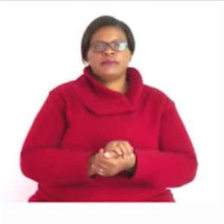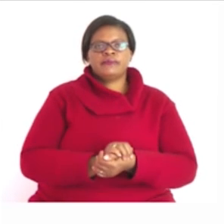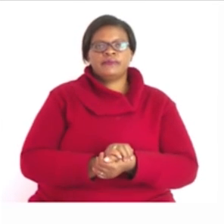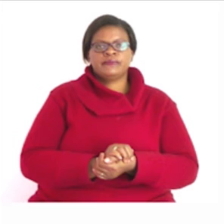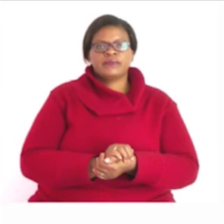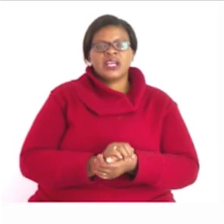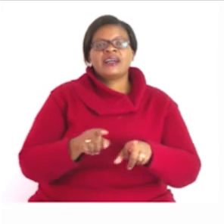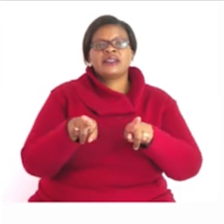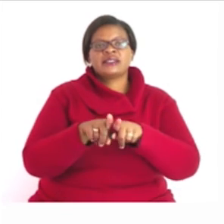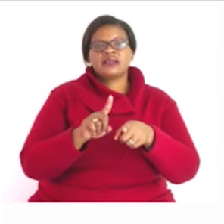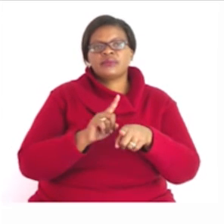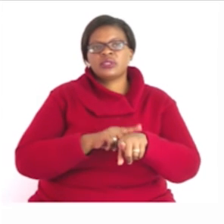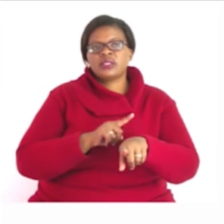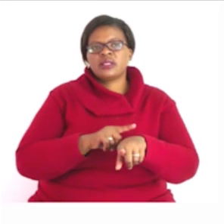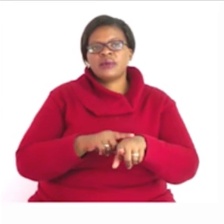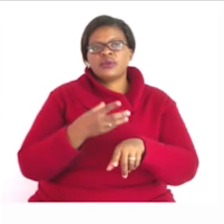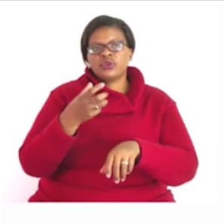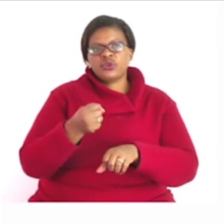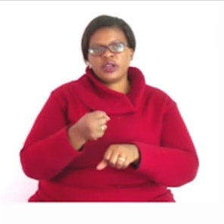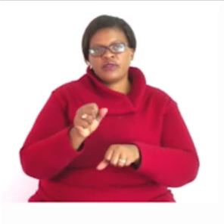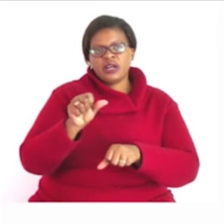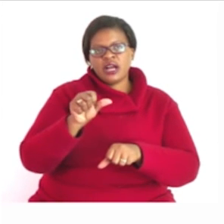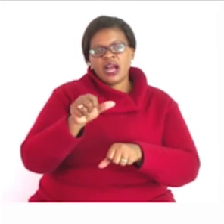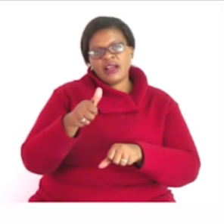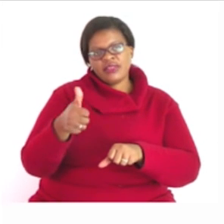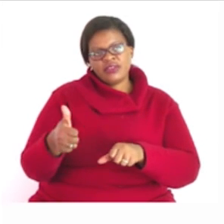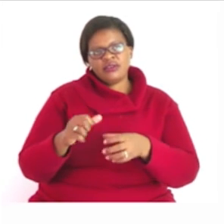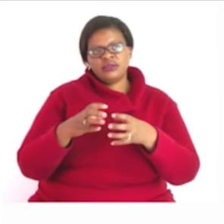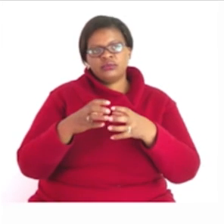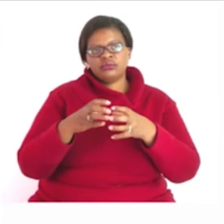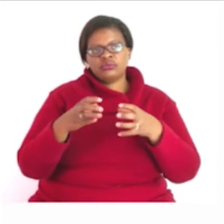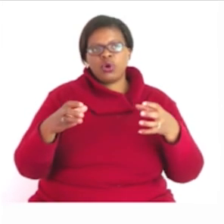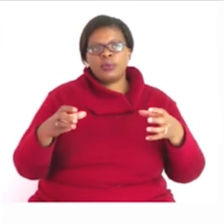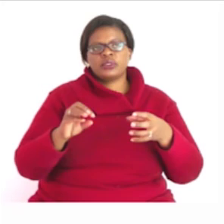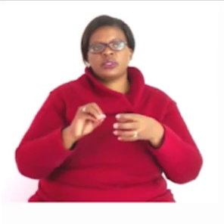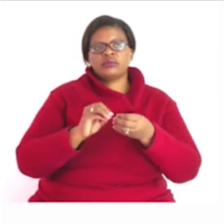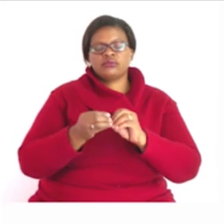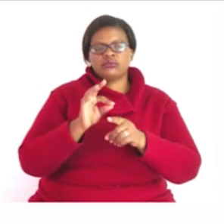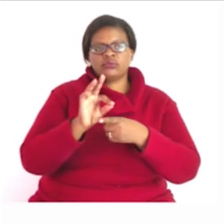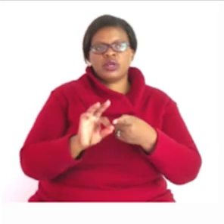same time, we will also be able to discover our composite number, but we will come later there.